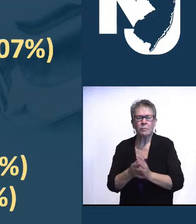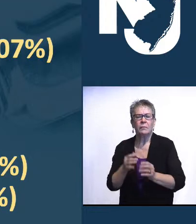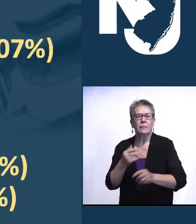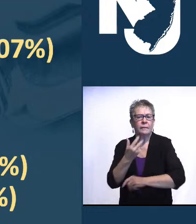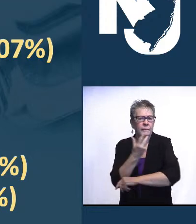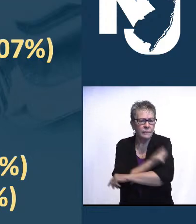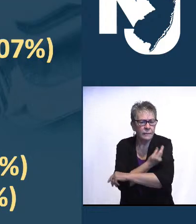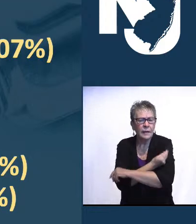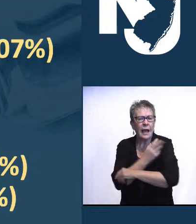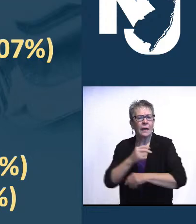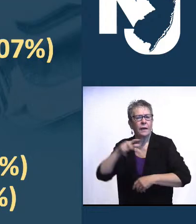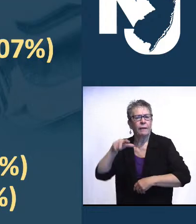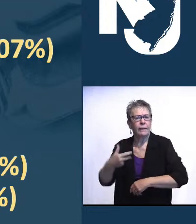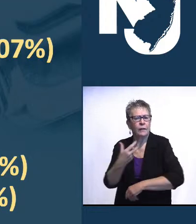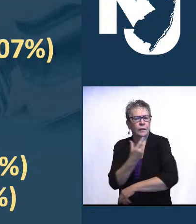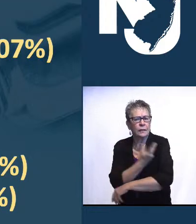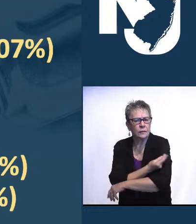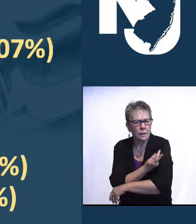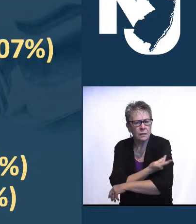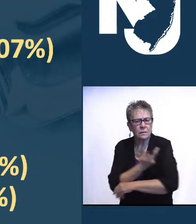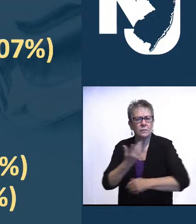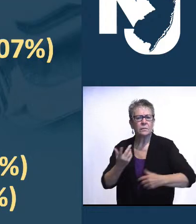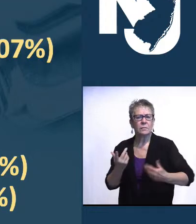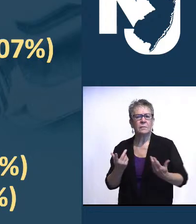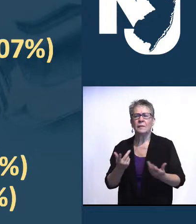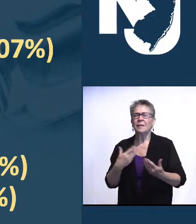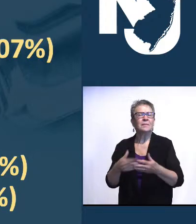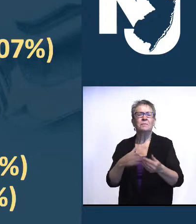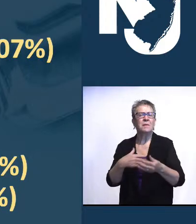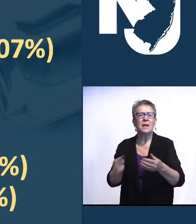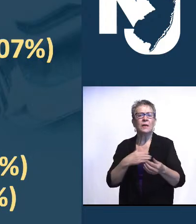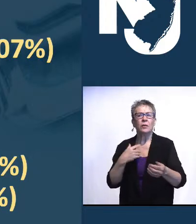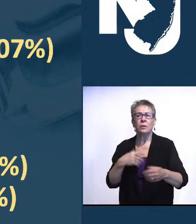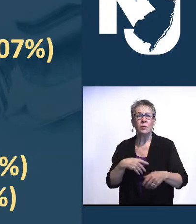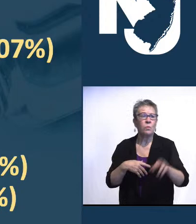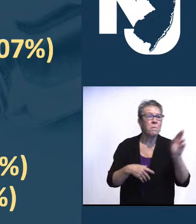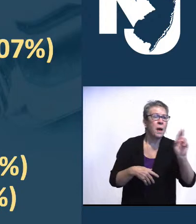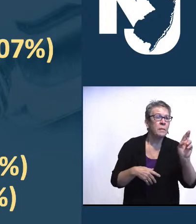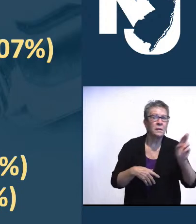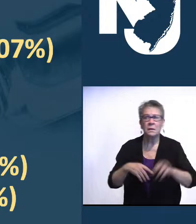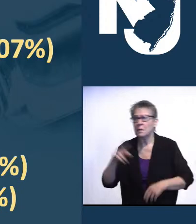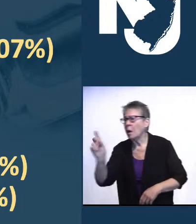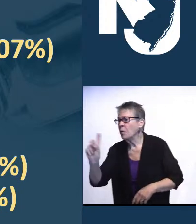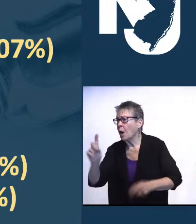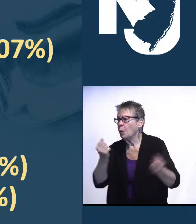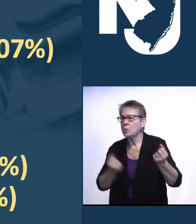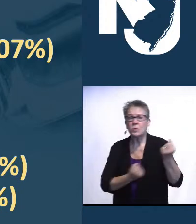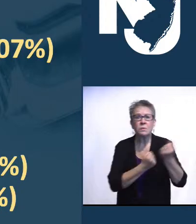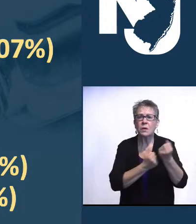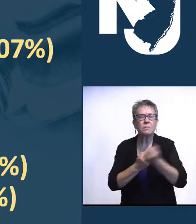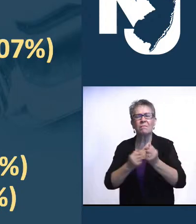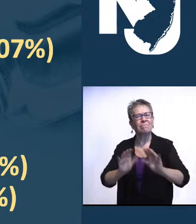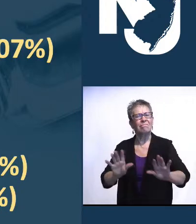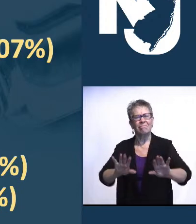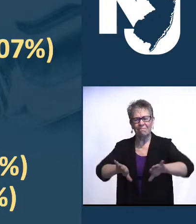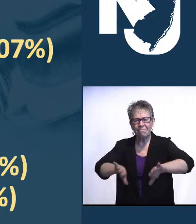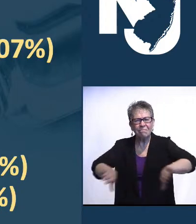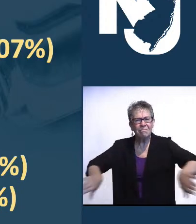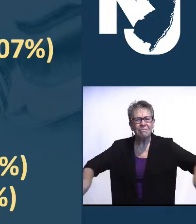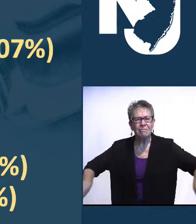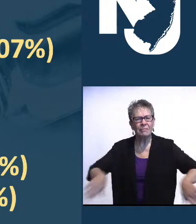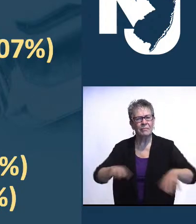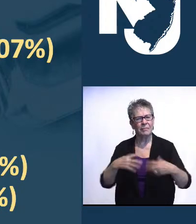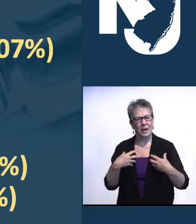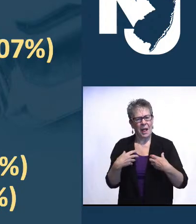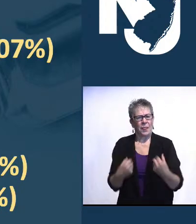we've seen, sadly, the original courses have broken down on political lines. This is the